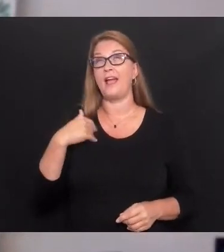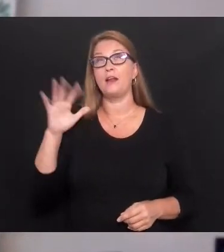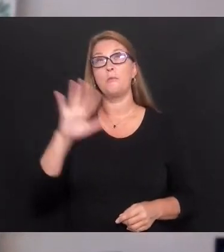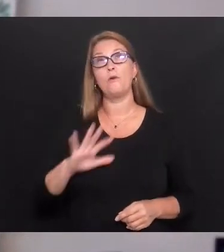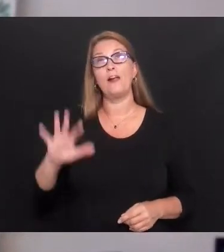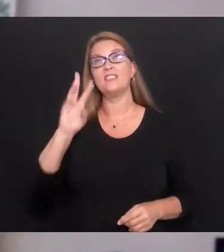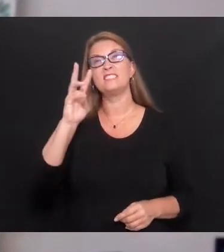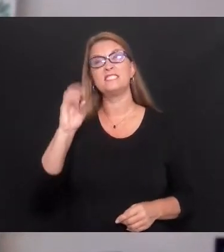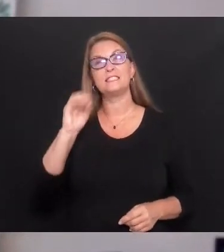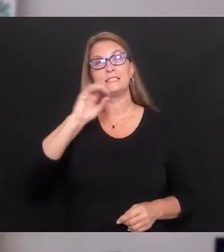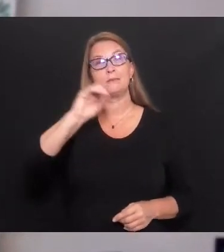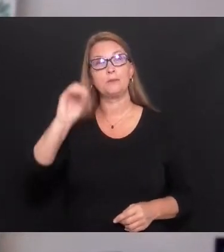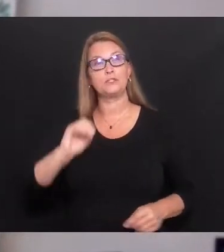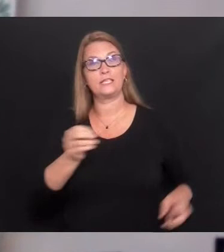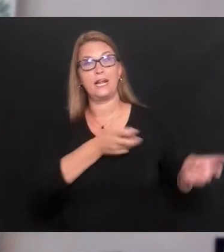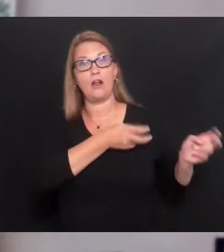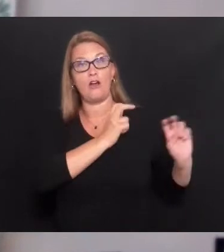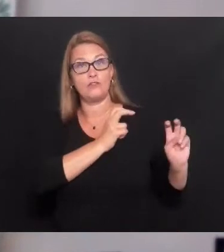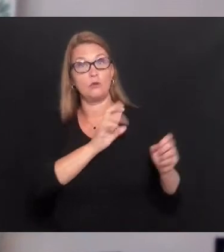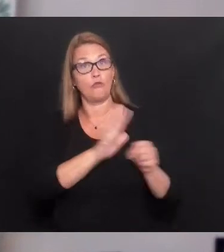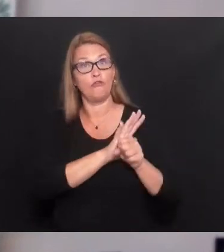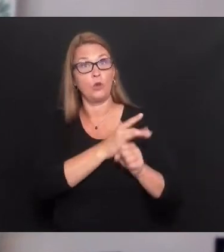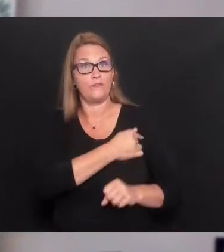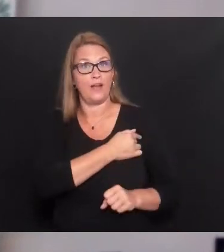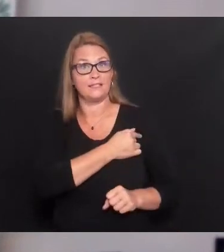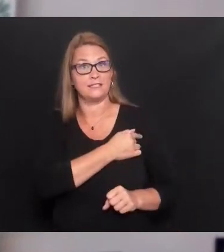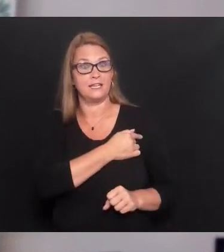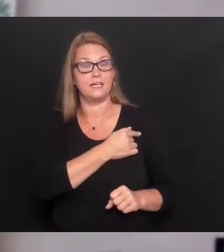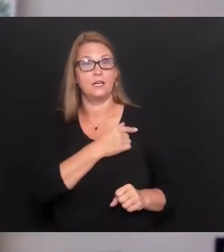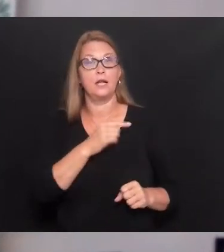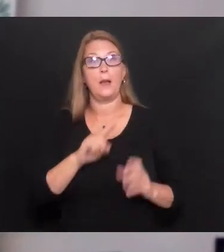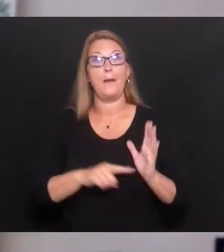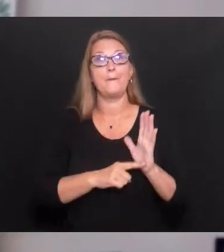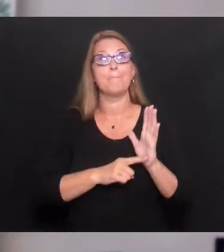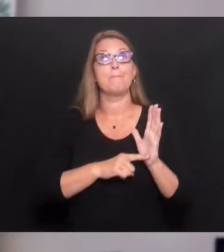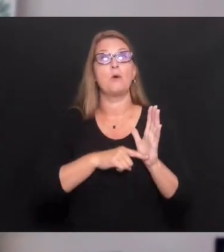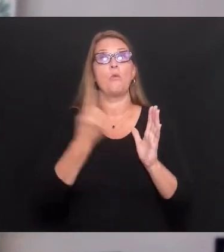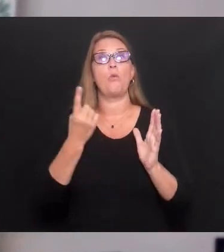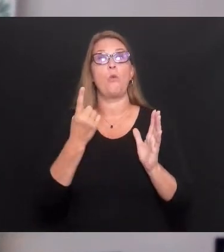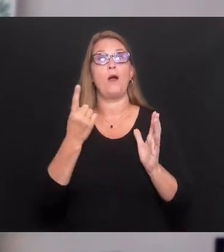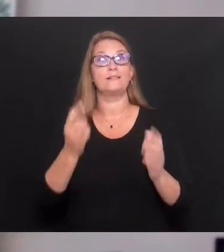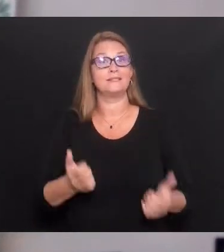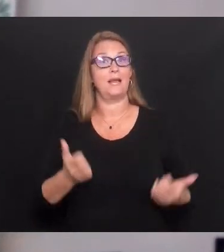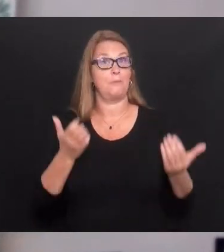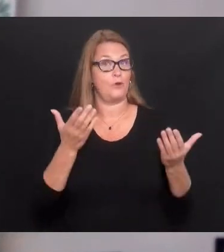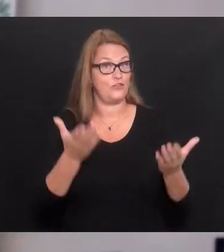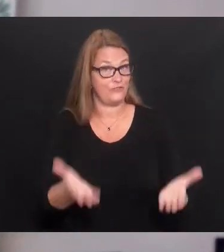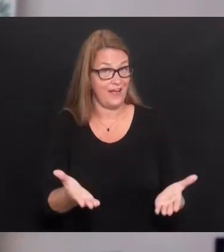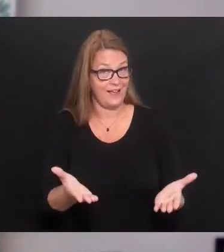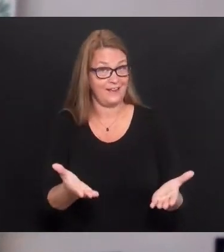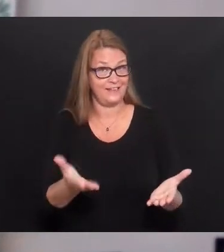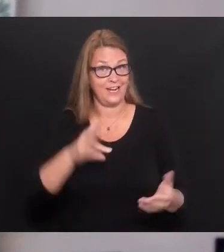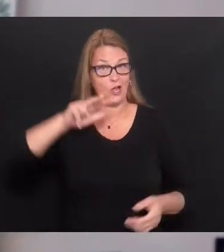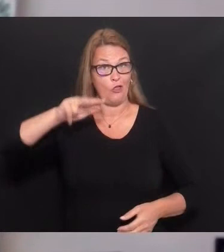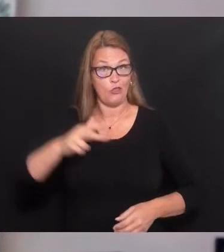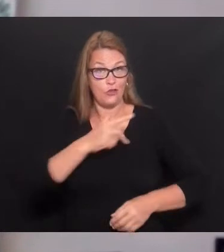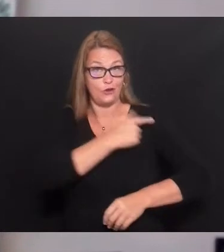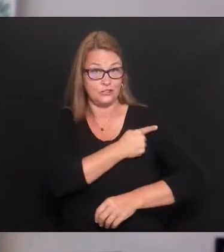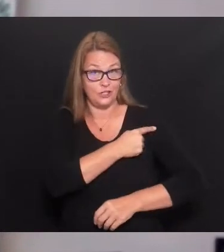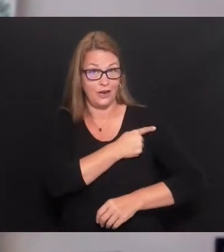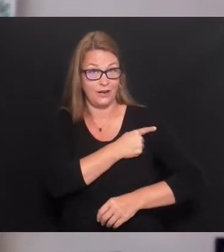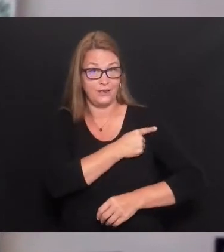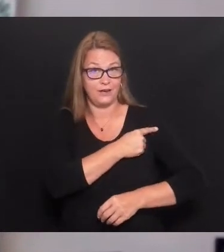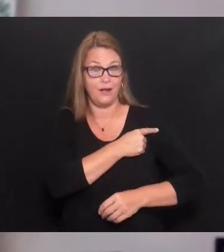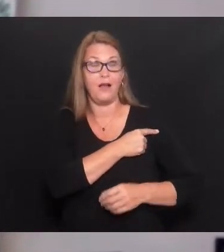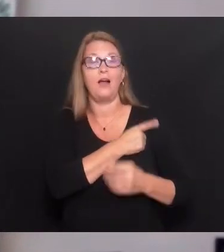their hospitalized patients were fully vaccinated. And when they gave their citizens the booster, they